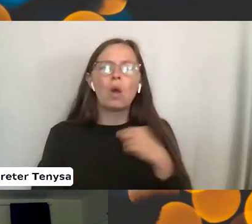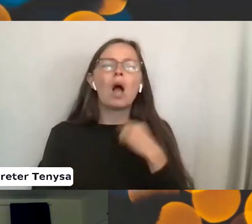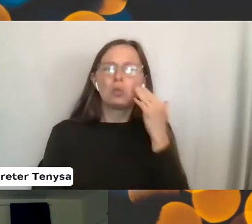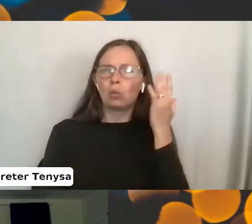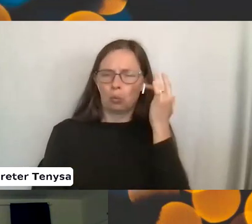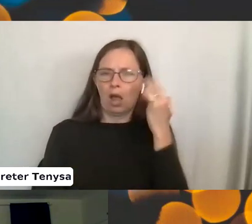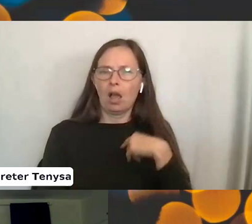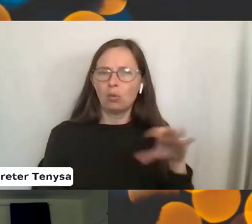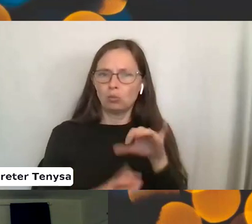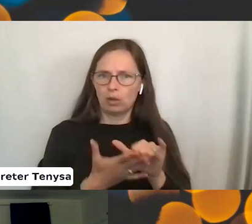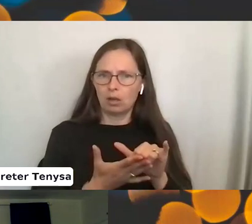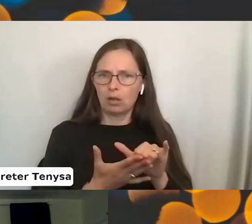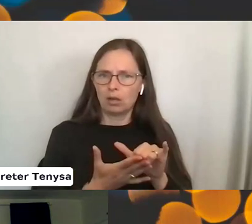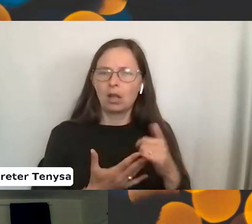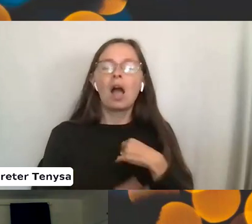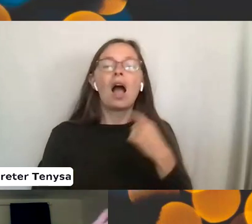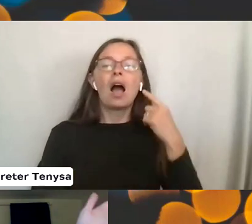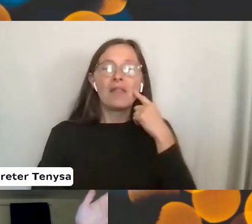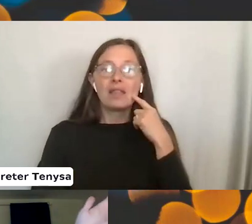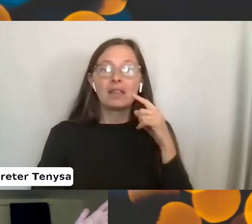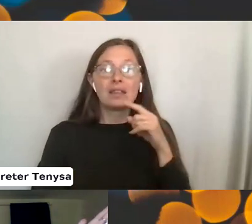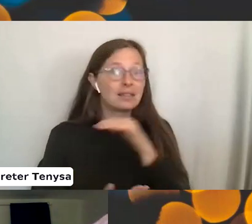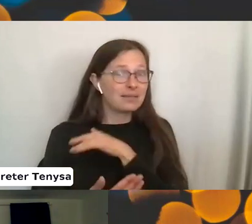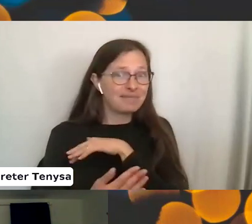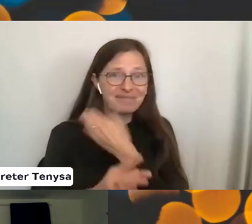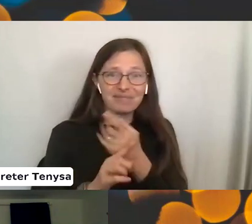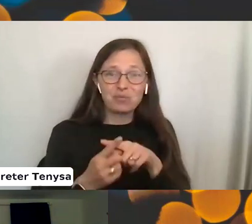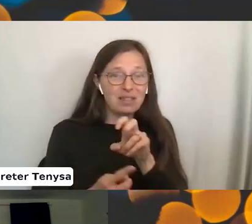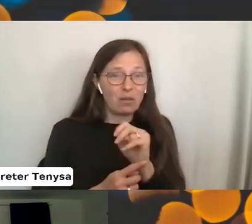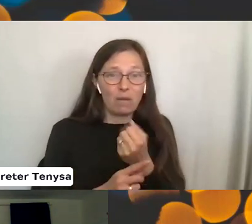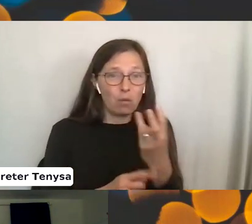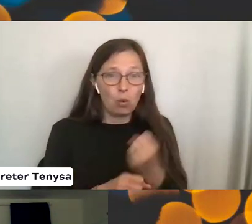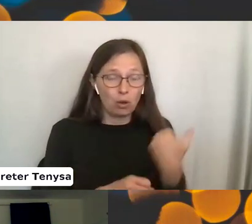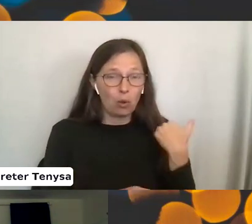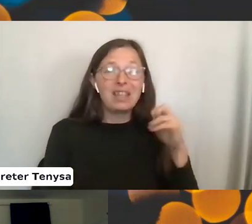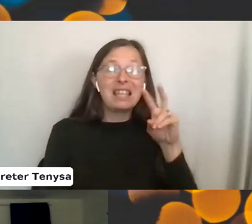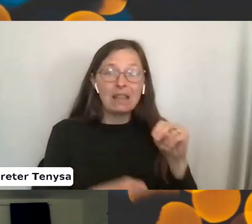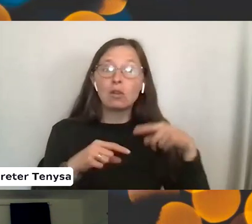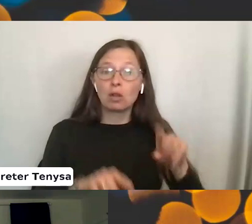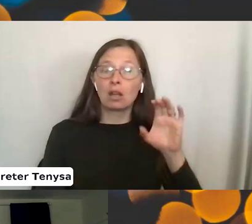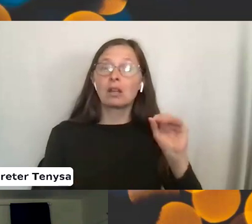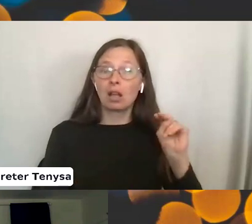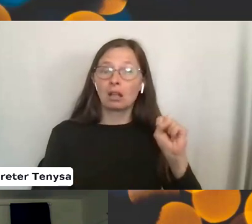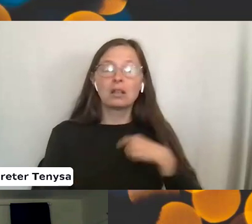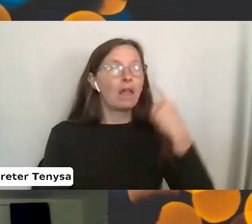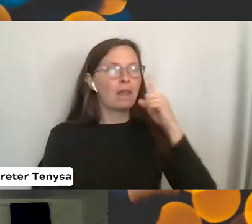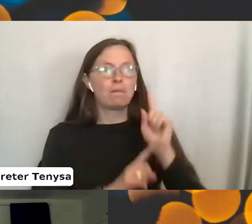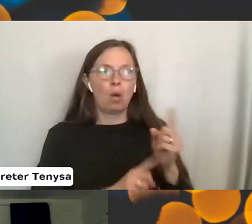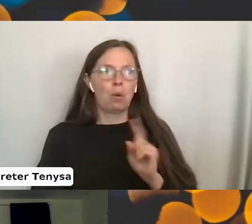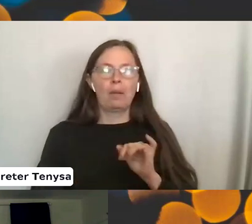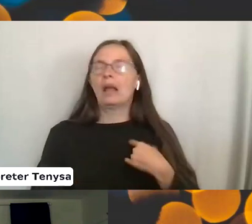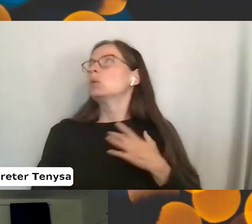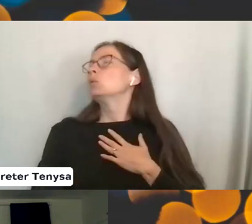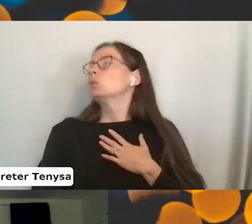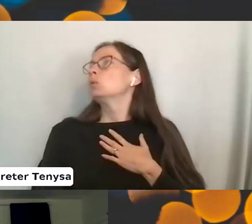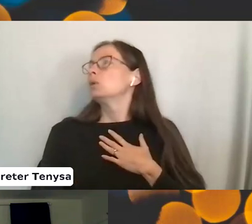was acting that way. And I think up even until like a few years ago, even in the convention circuit, I think of moments where I was like, oh, you are